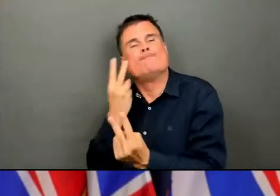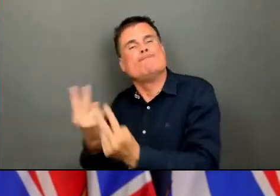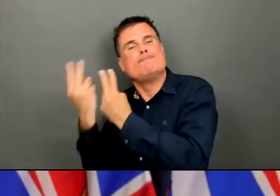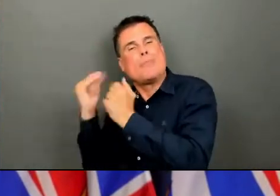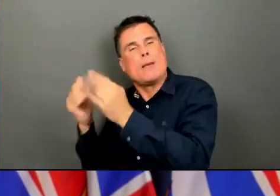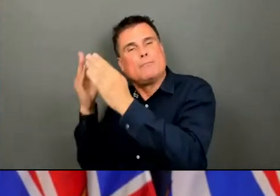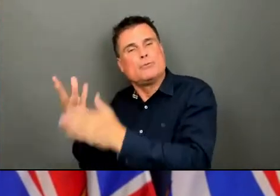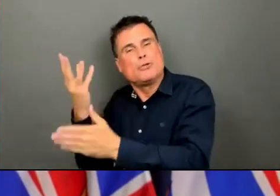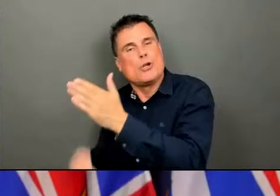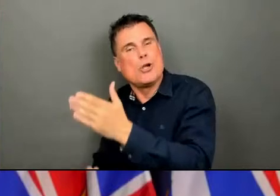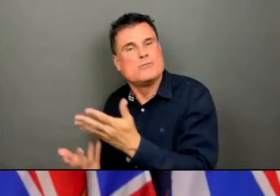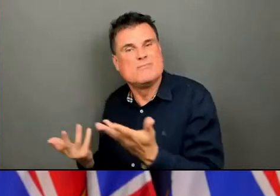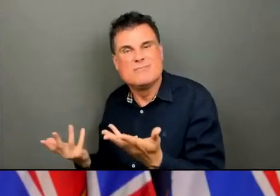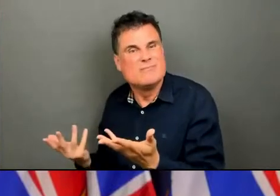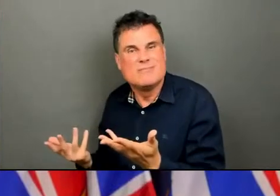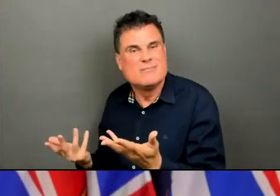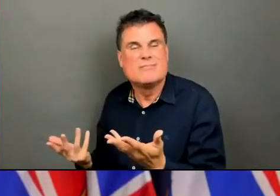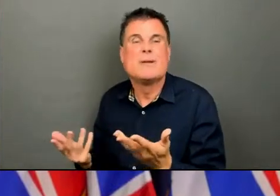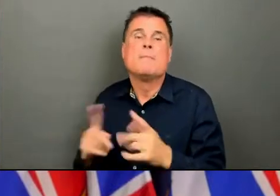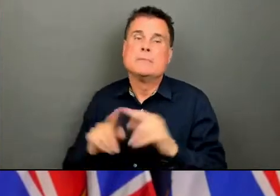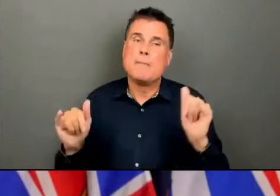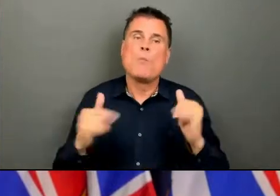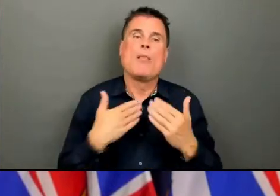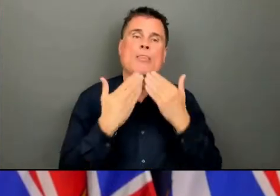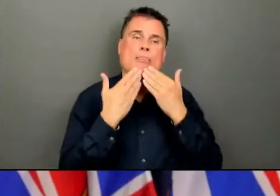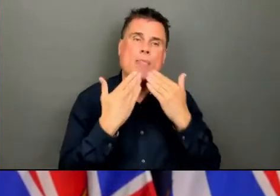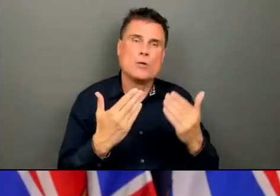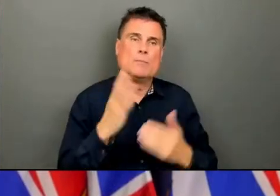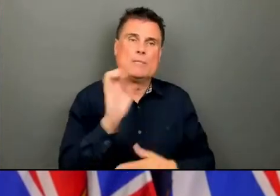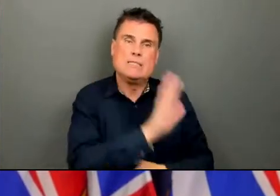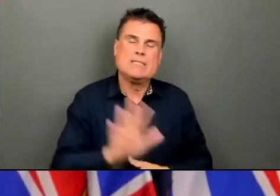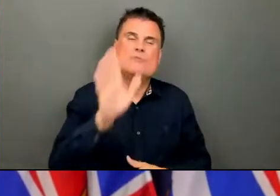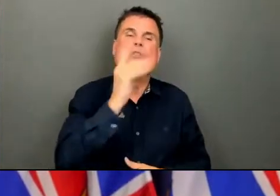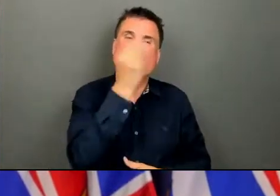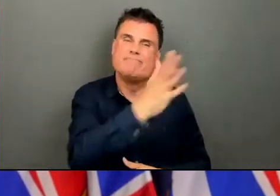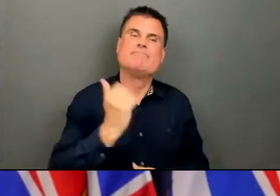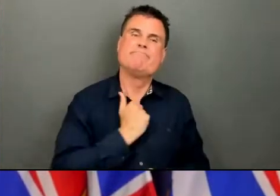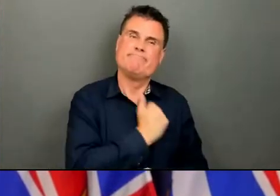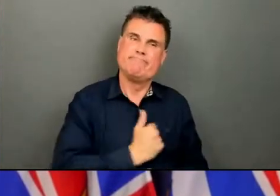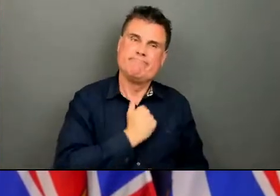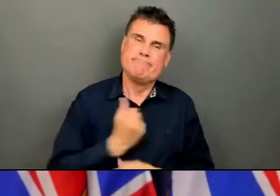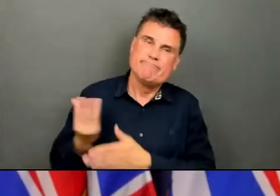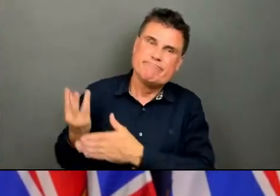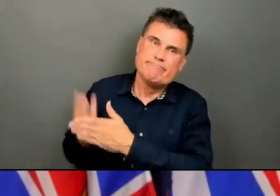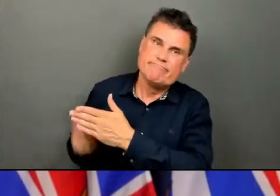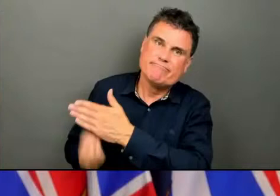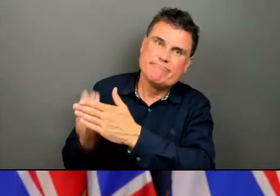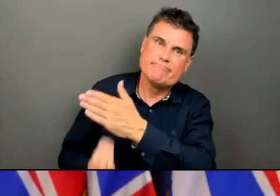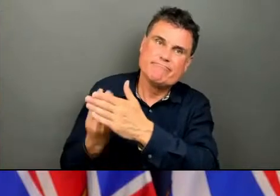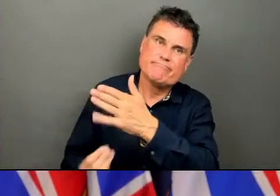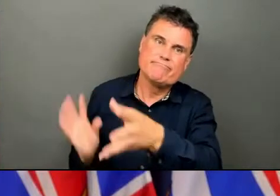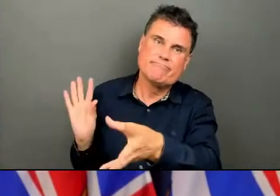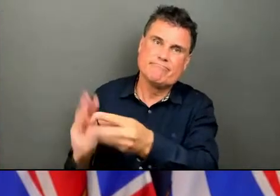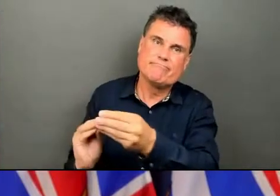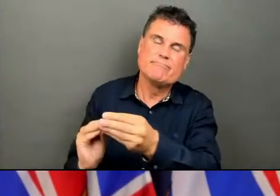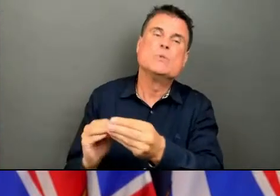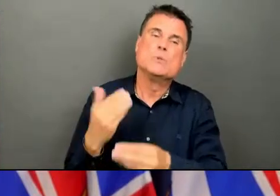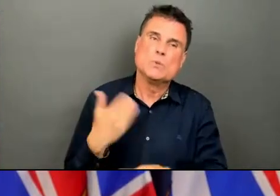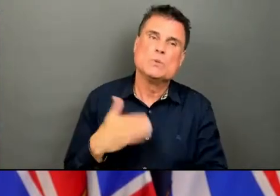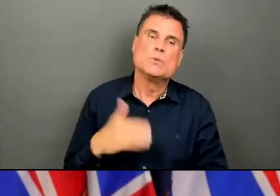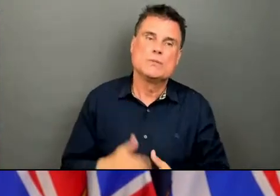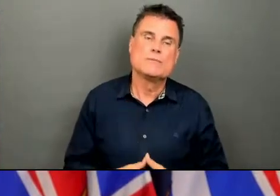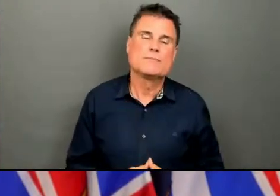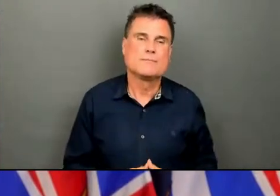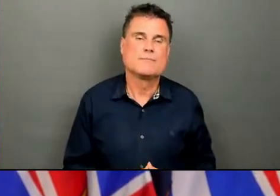BC, and to their friends and their caregivers and their communities. Obviously, it was